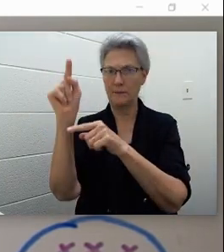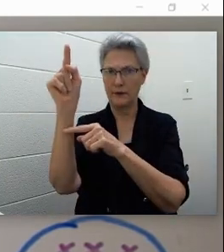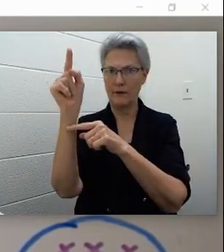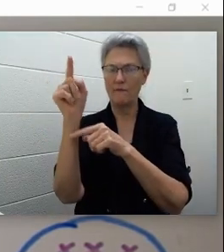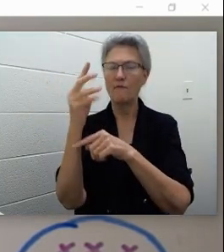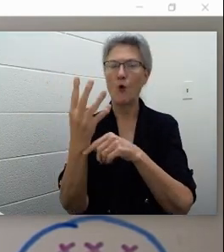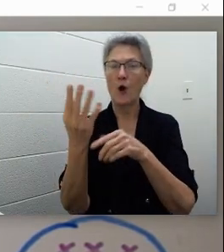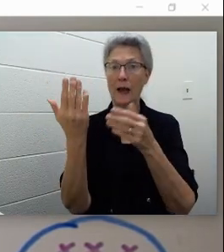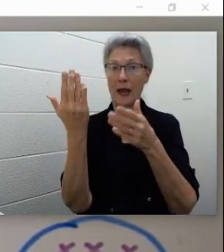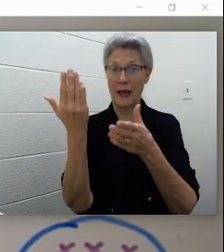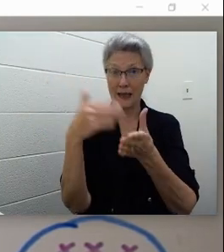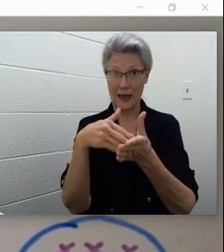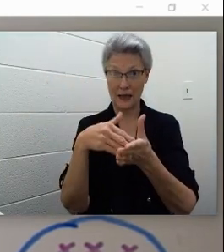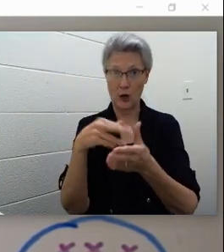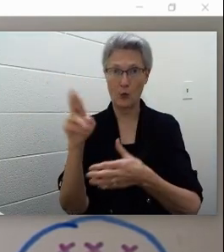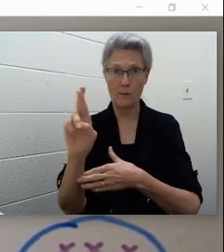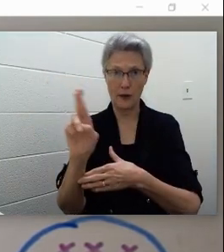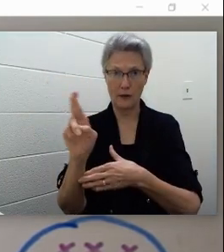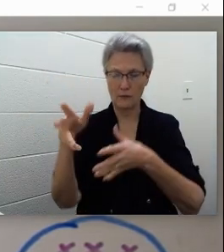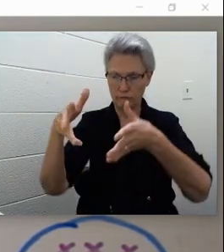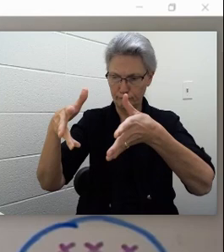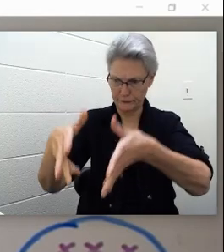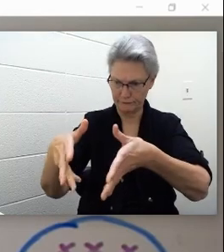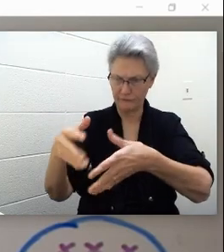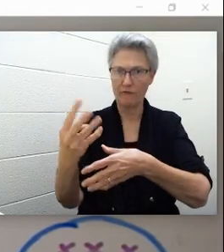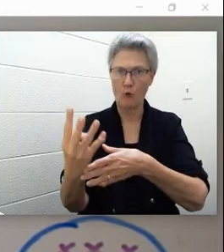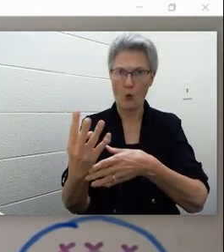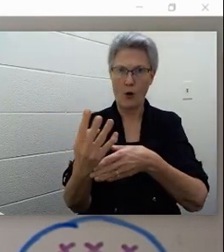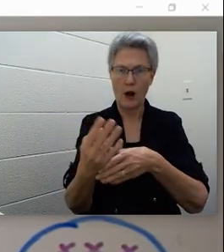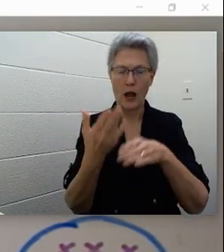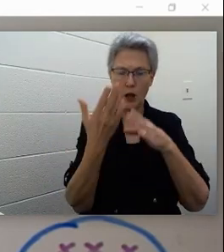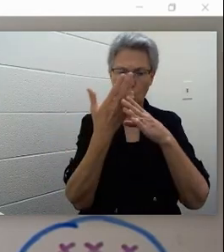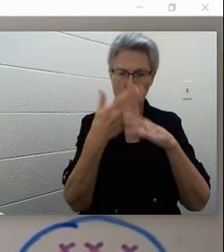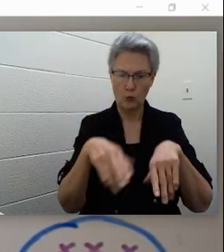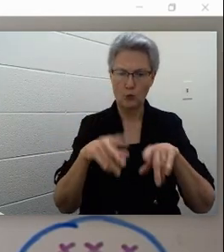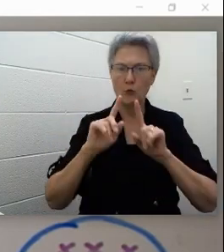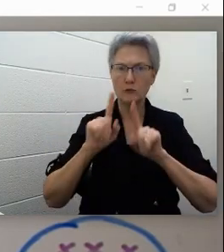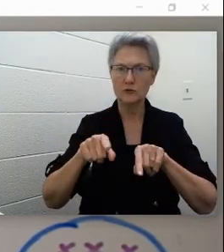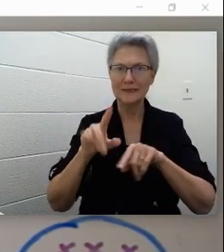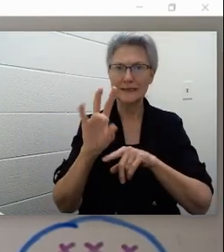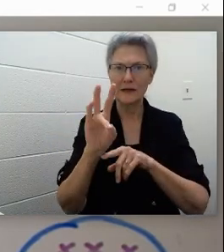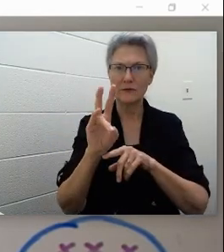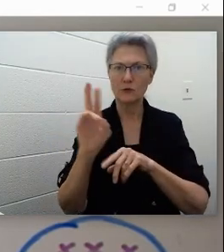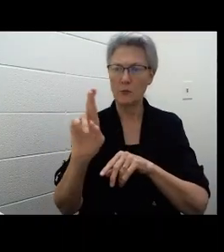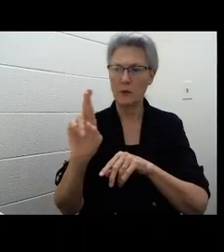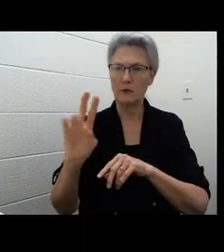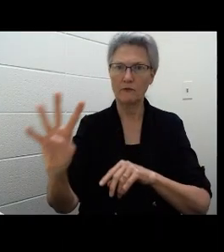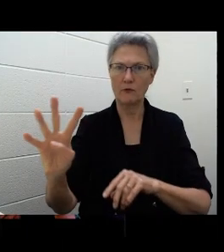again, is our remainder, and our quotient is 7 with a remainder of 4.